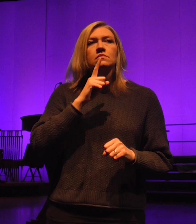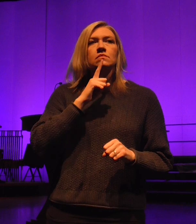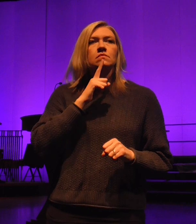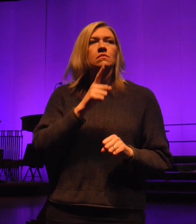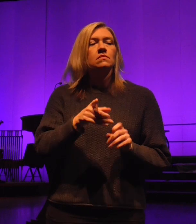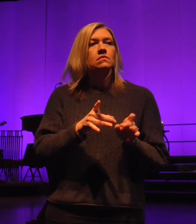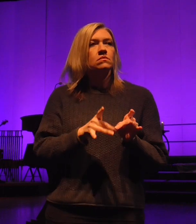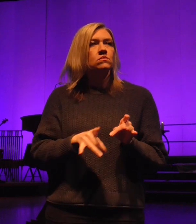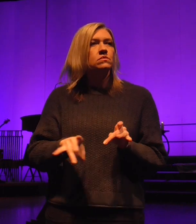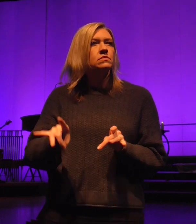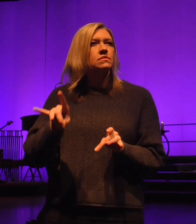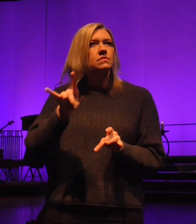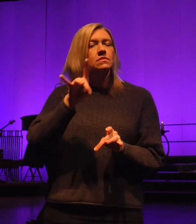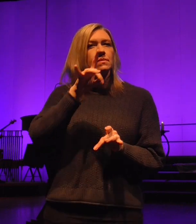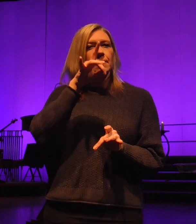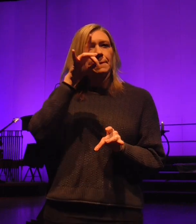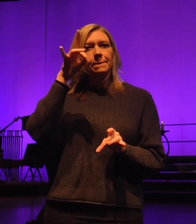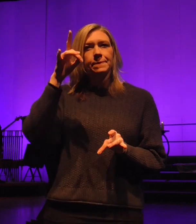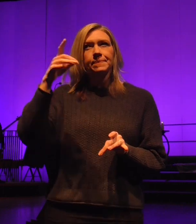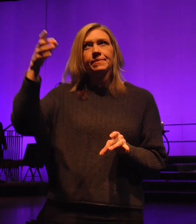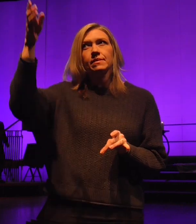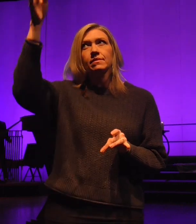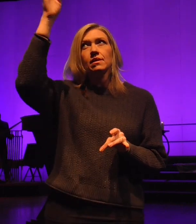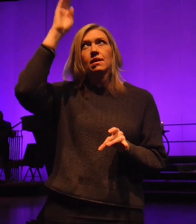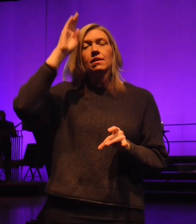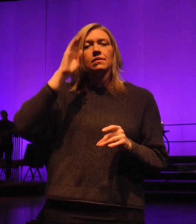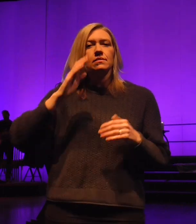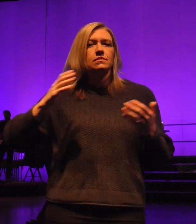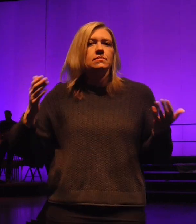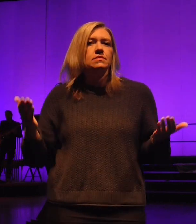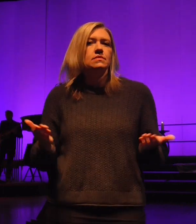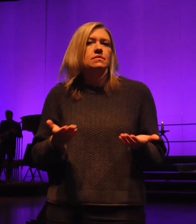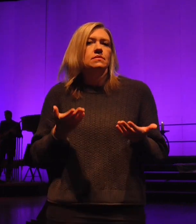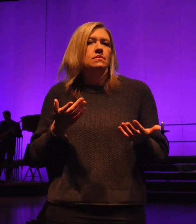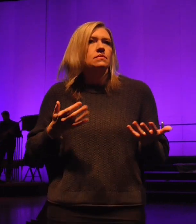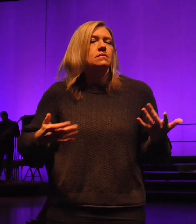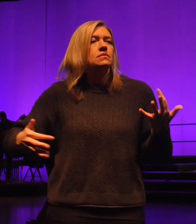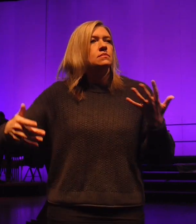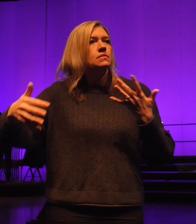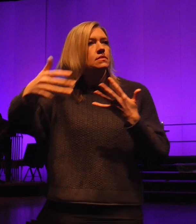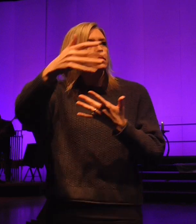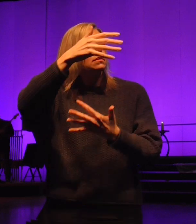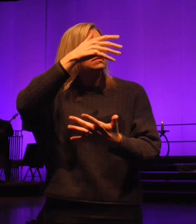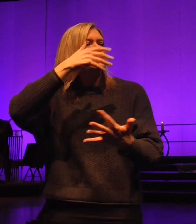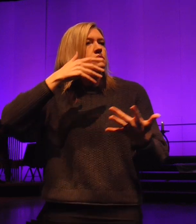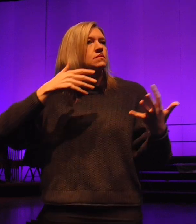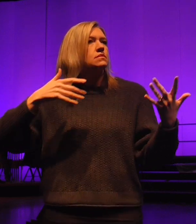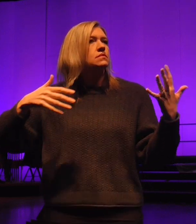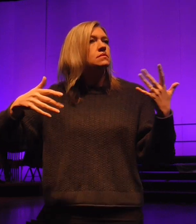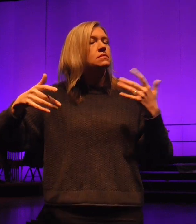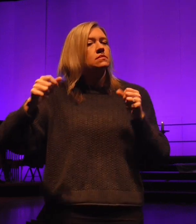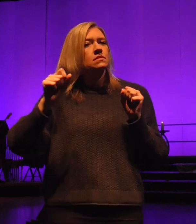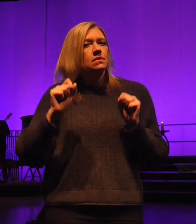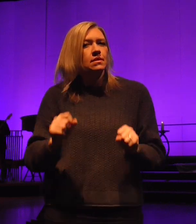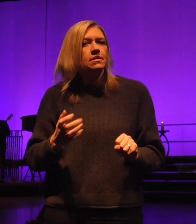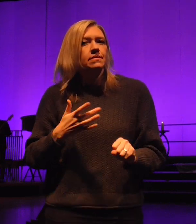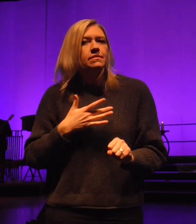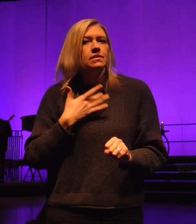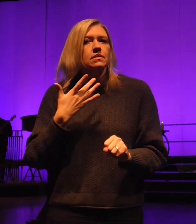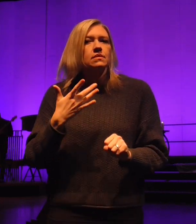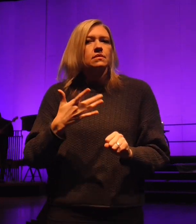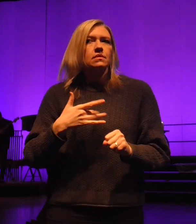Surely the presence of God is in this place. I